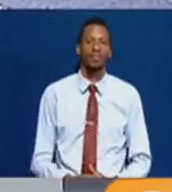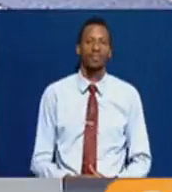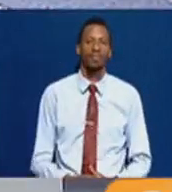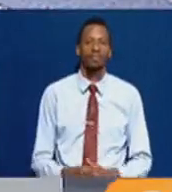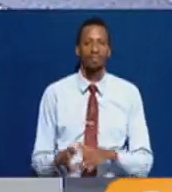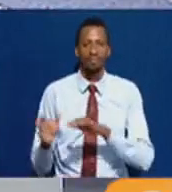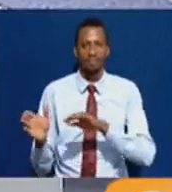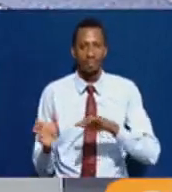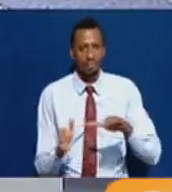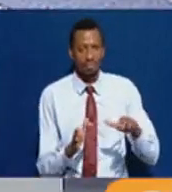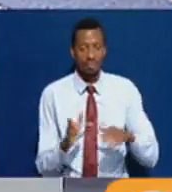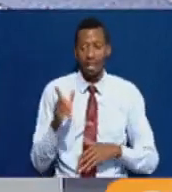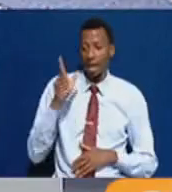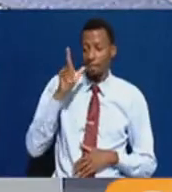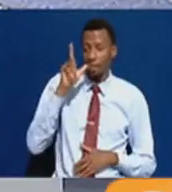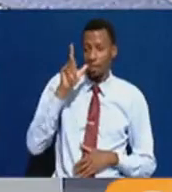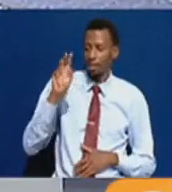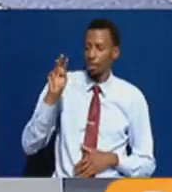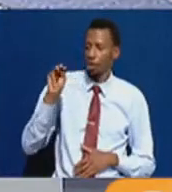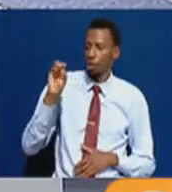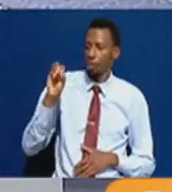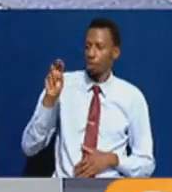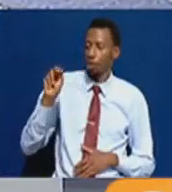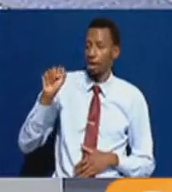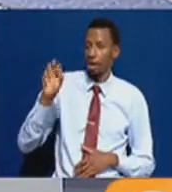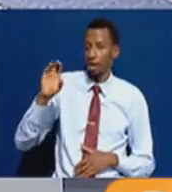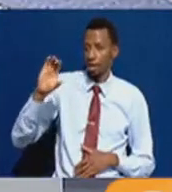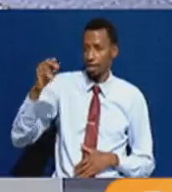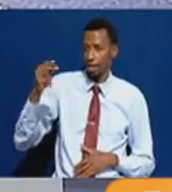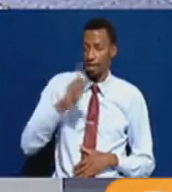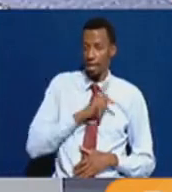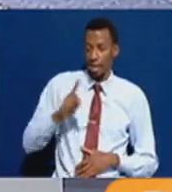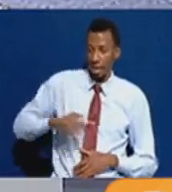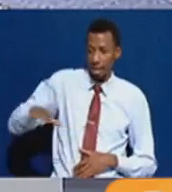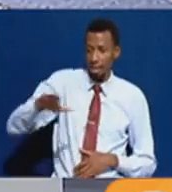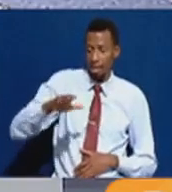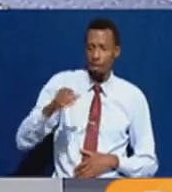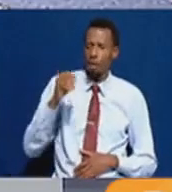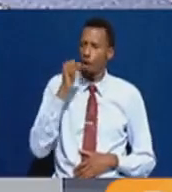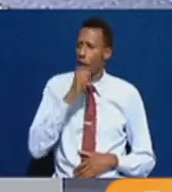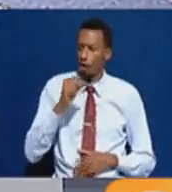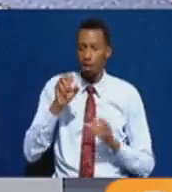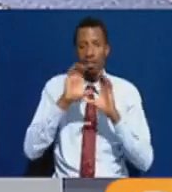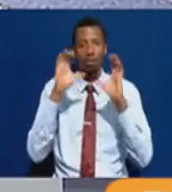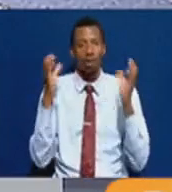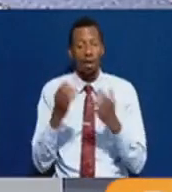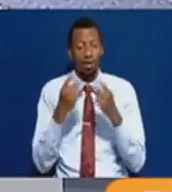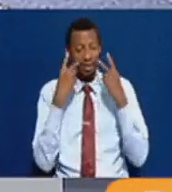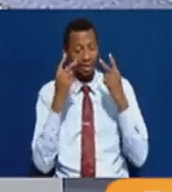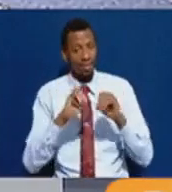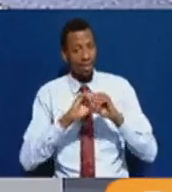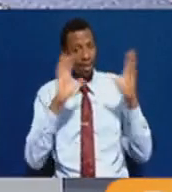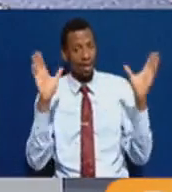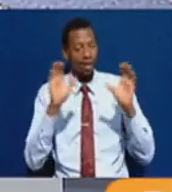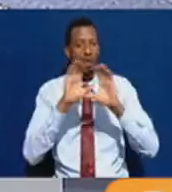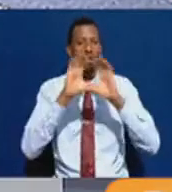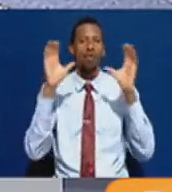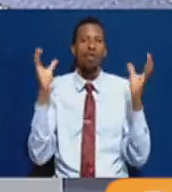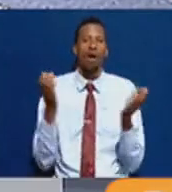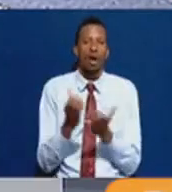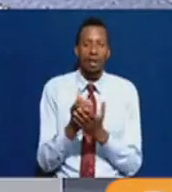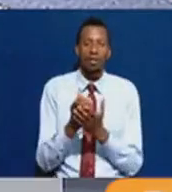The British monarchy is one of the oldest in the world and remains highly visible, not just in the United Kingdom, but the world over,